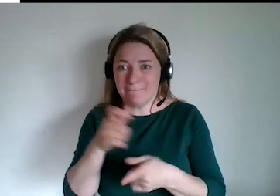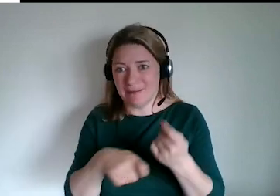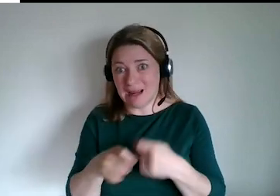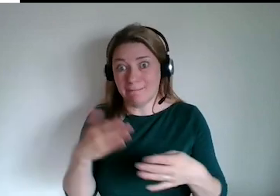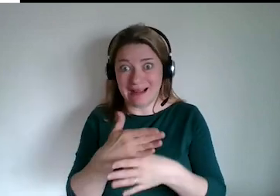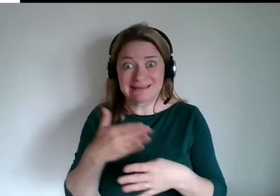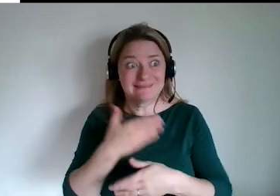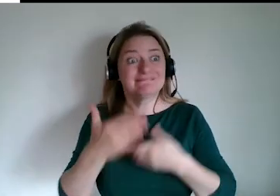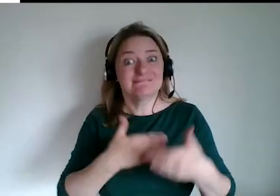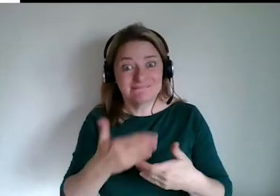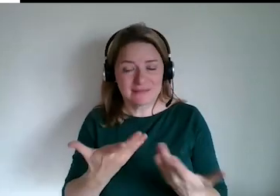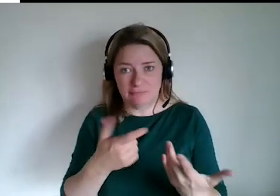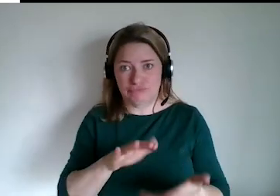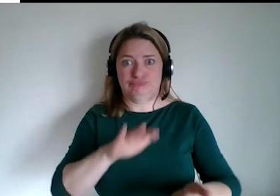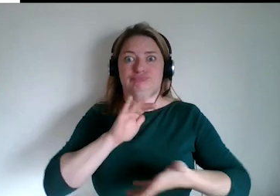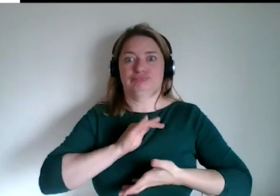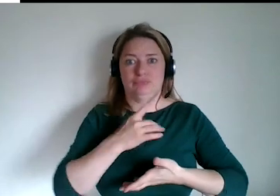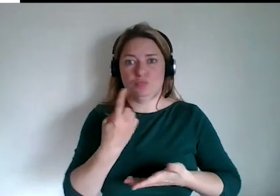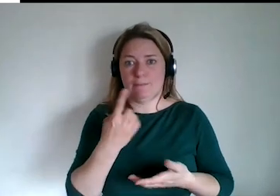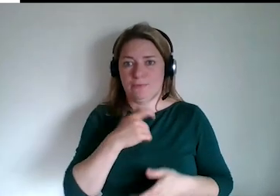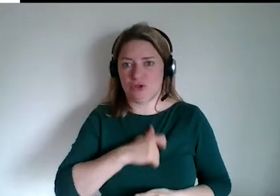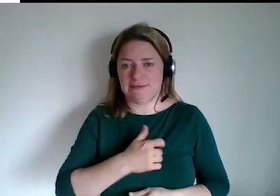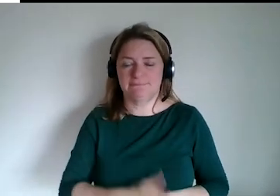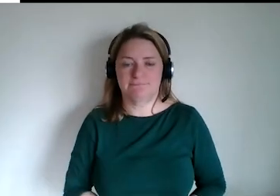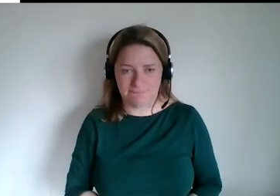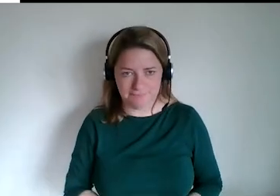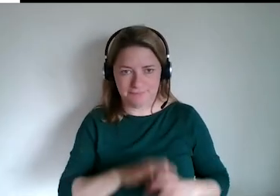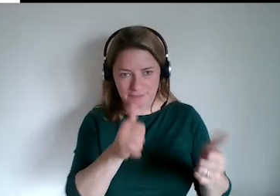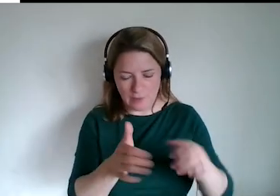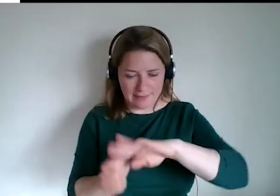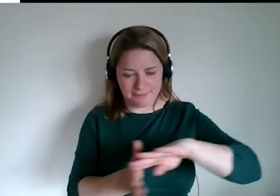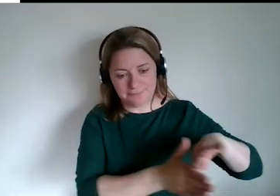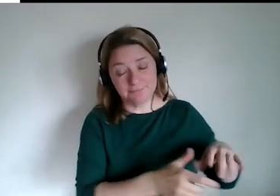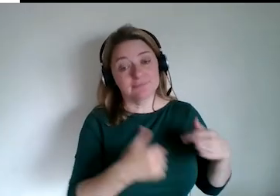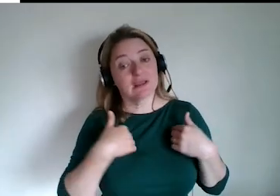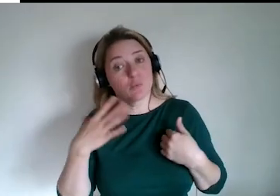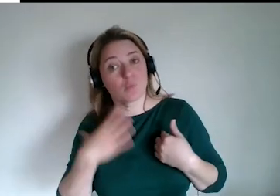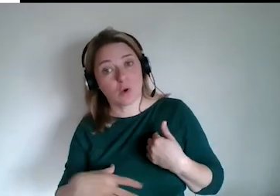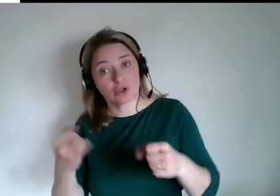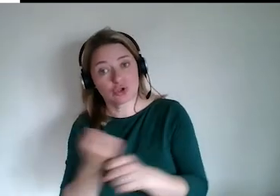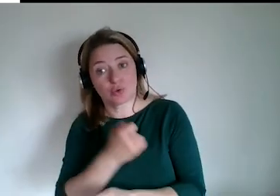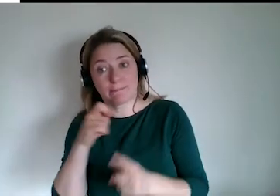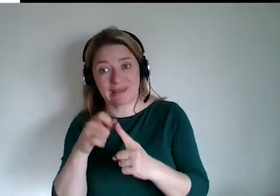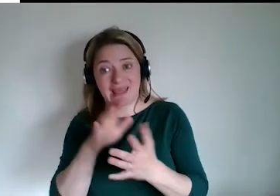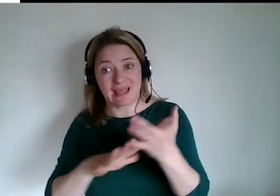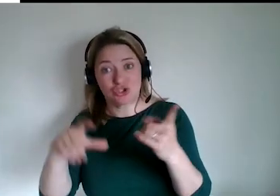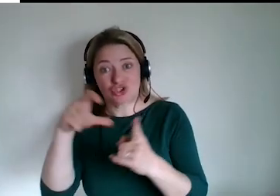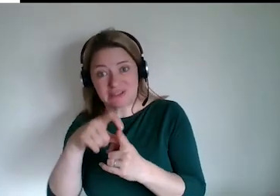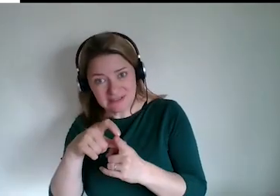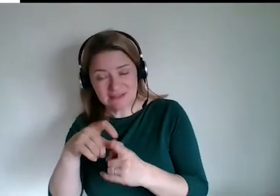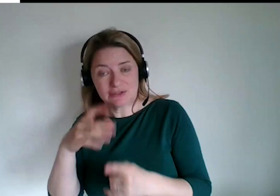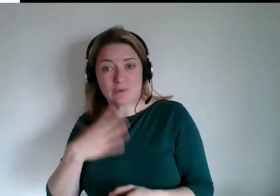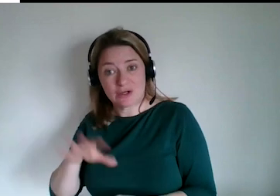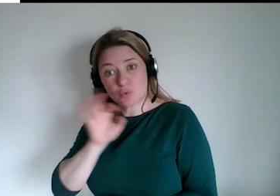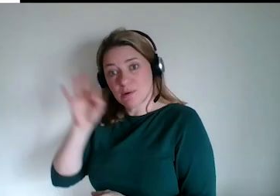it. Right, okay. So if I wanted to do a PhD with UKMED, would I need to get funding from NIHR, or